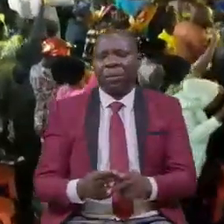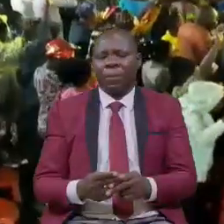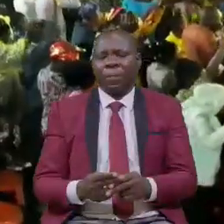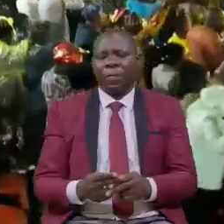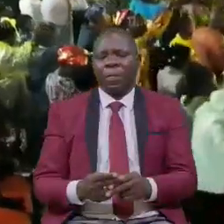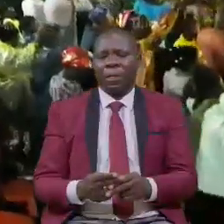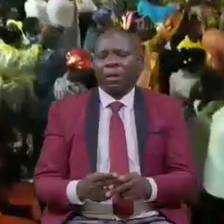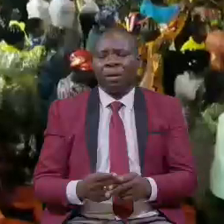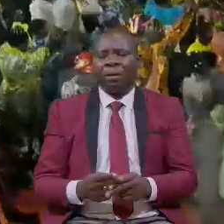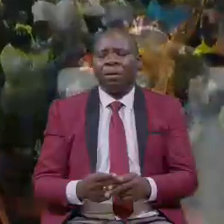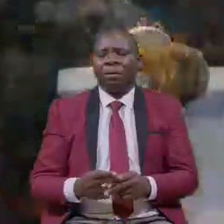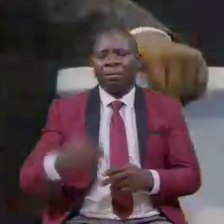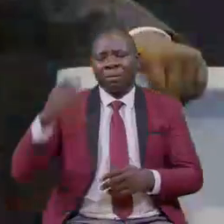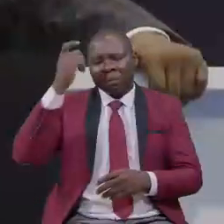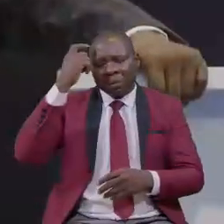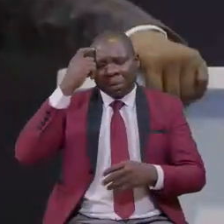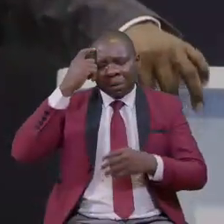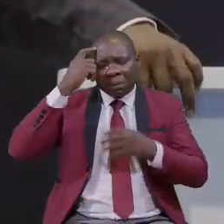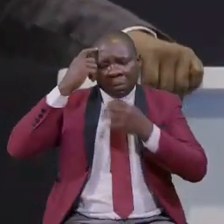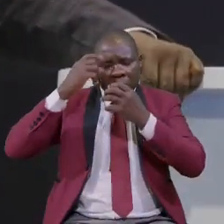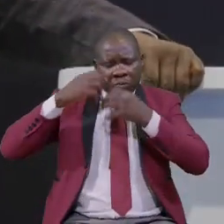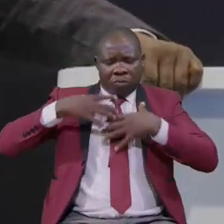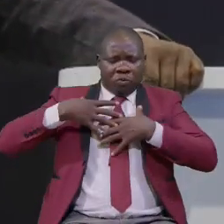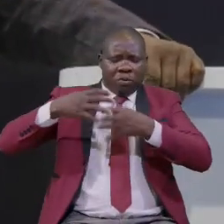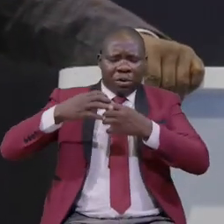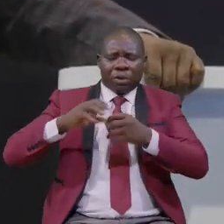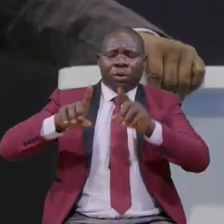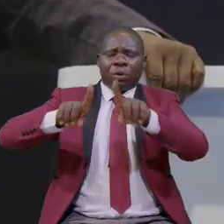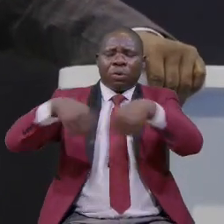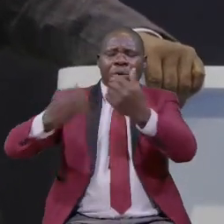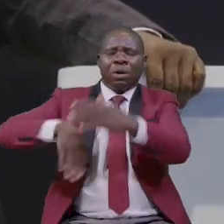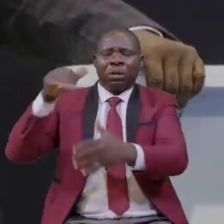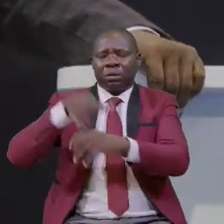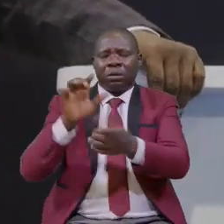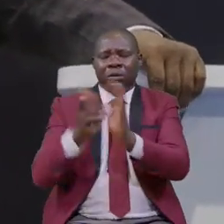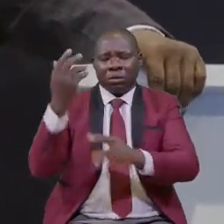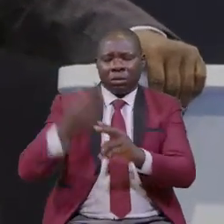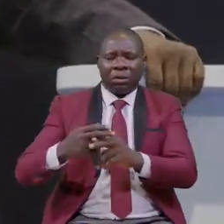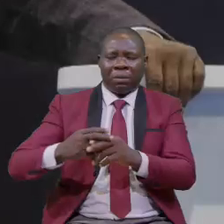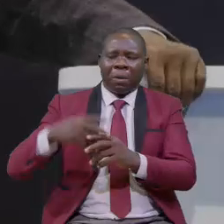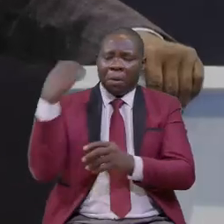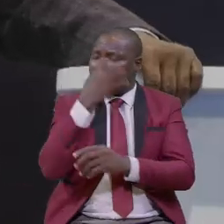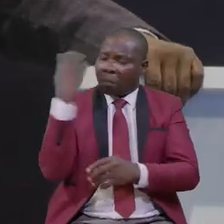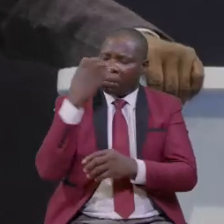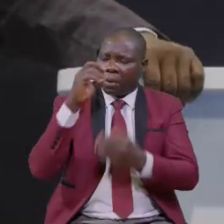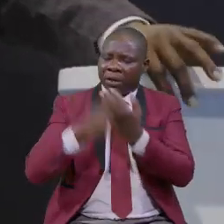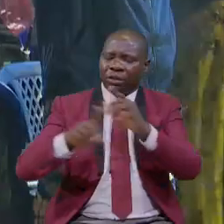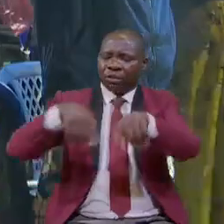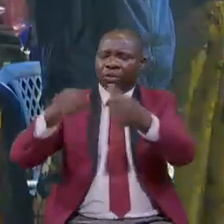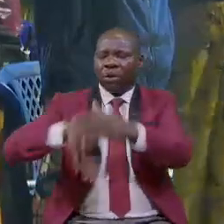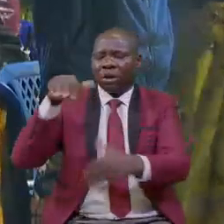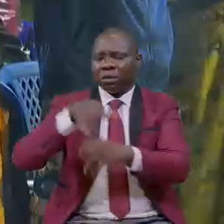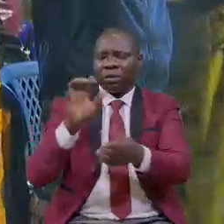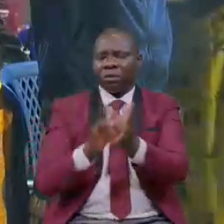Brain tumor, get out in Jesus' name. Madness, get out in Jesus'